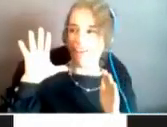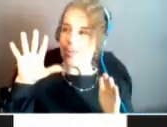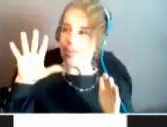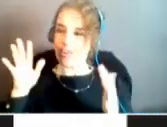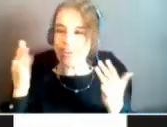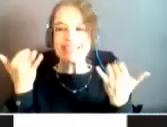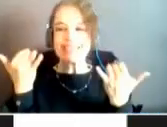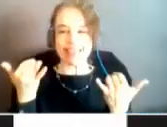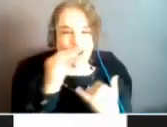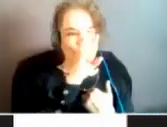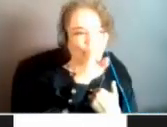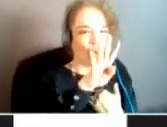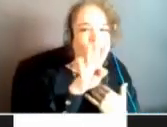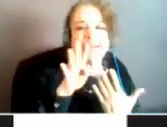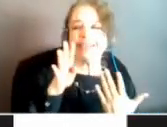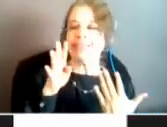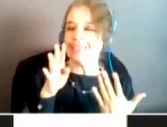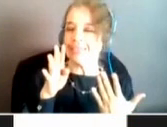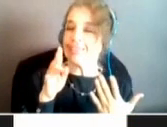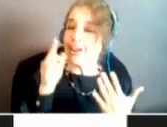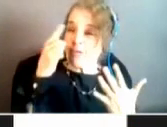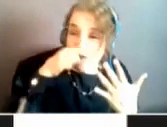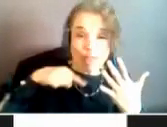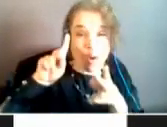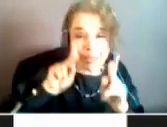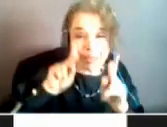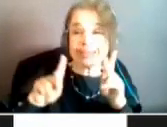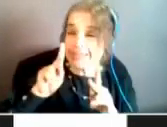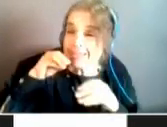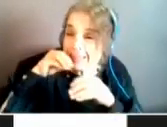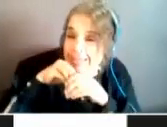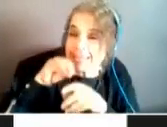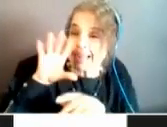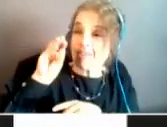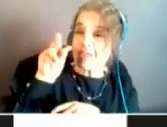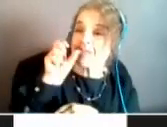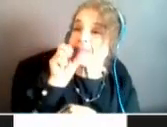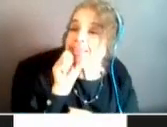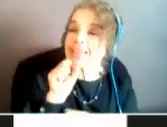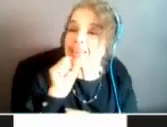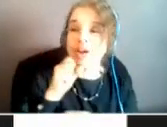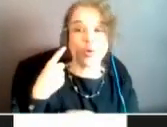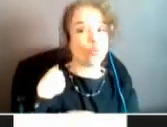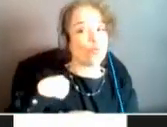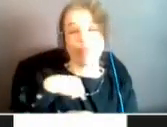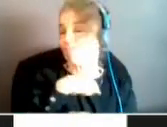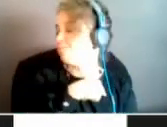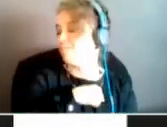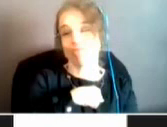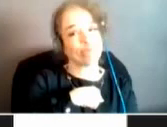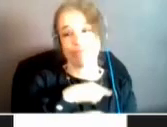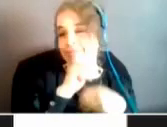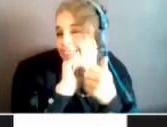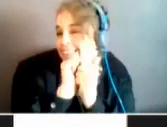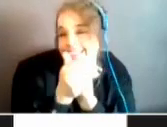whatever, 64, you know, and for those of you who are in your 50s, we are not